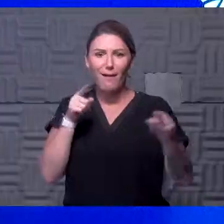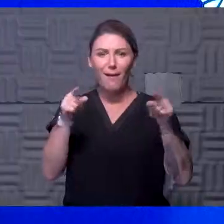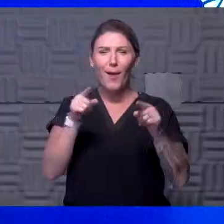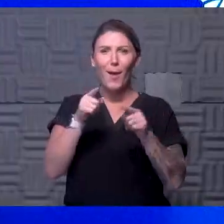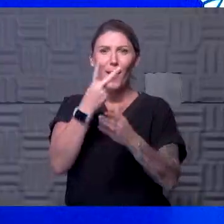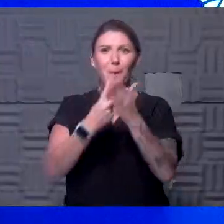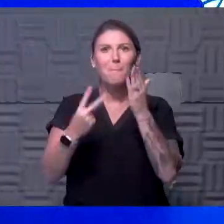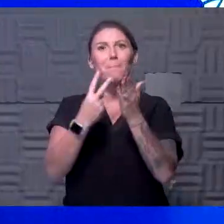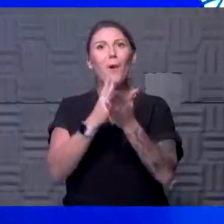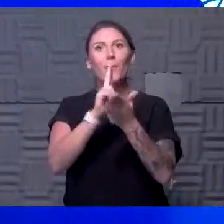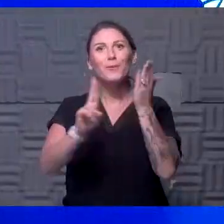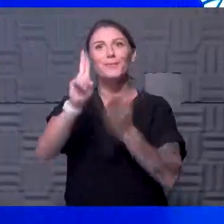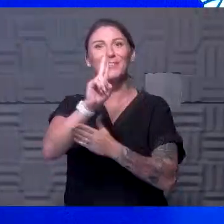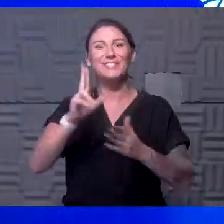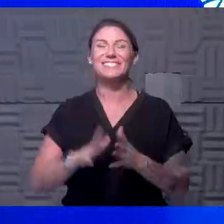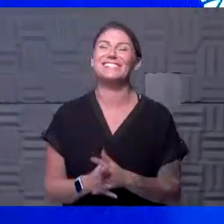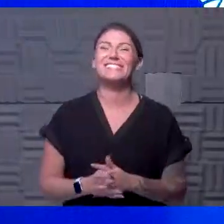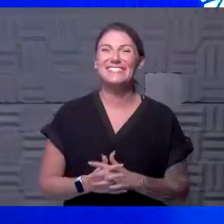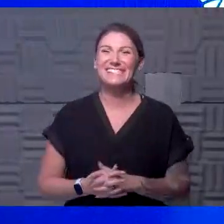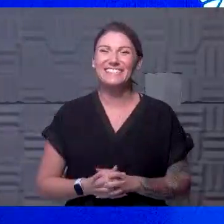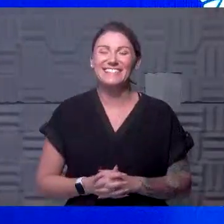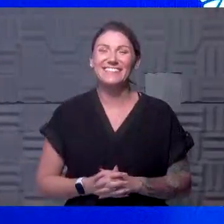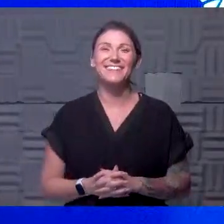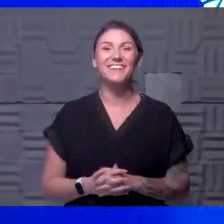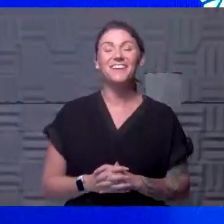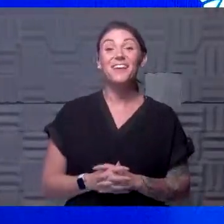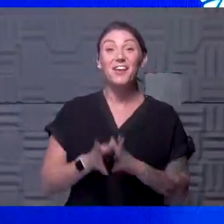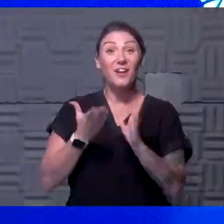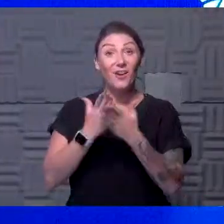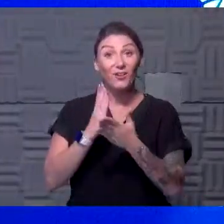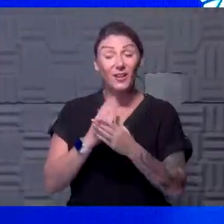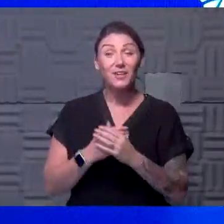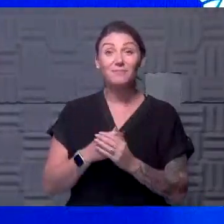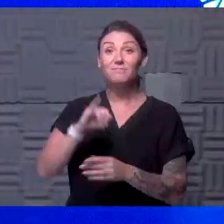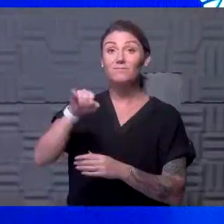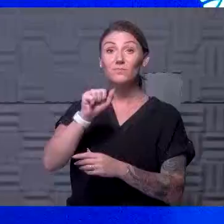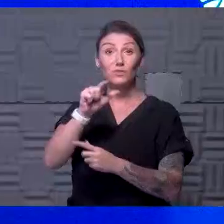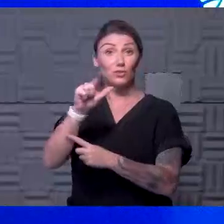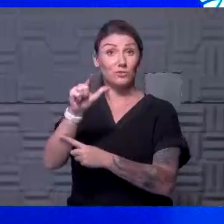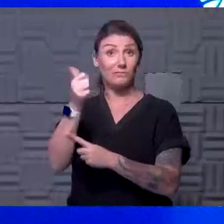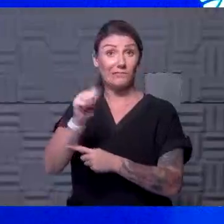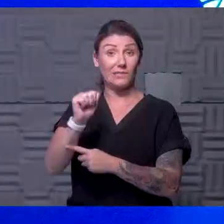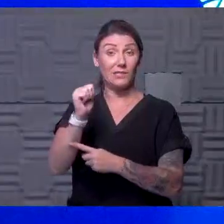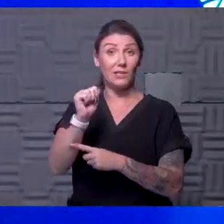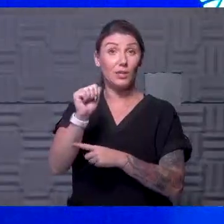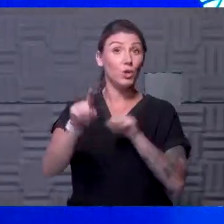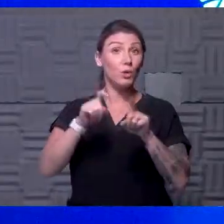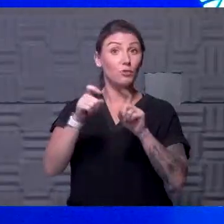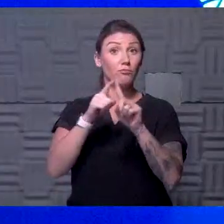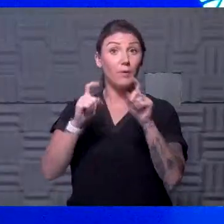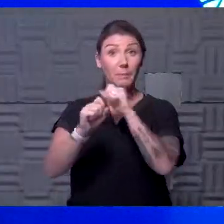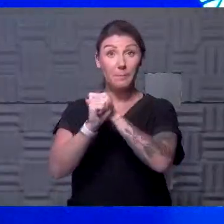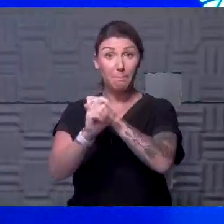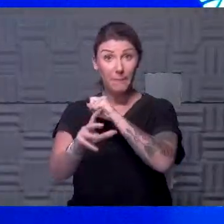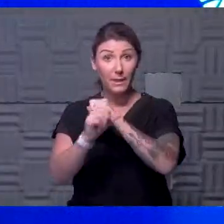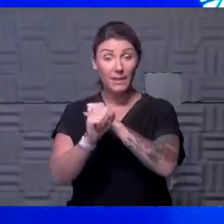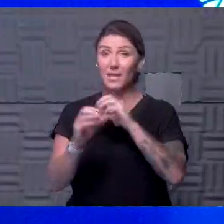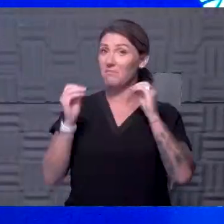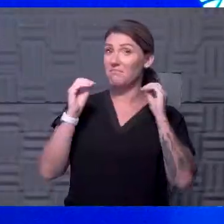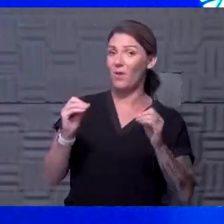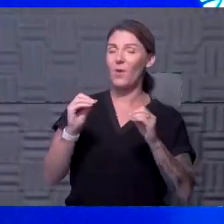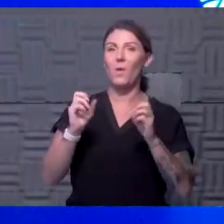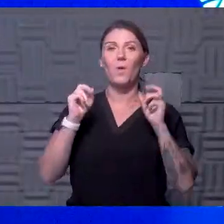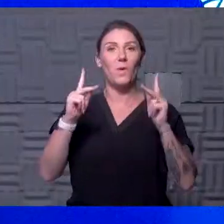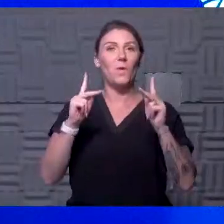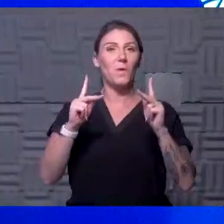and did SEC stuff. All right. Jill, what questions? Any questions out there from media? All right, we're going to